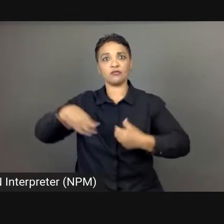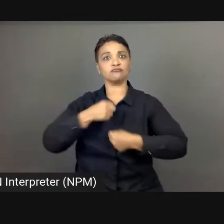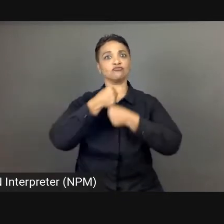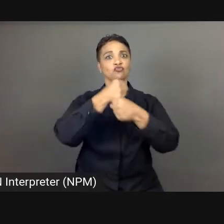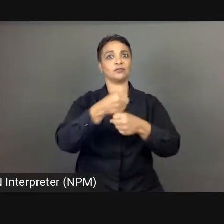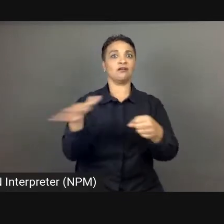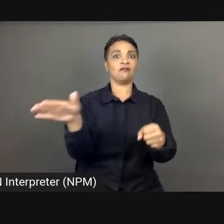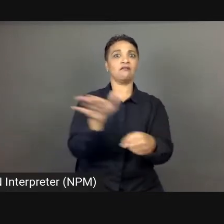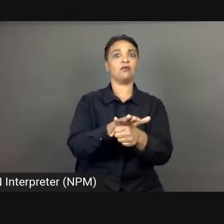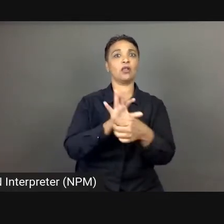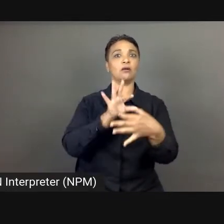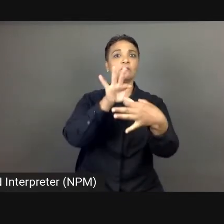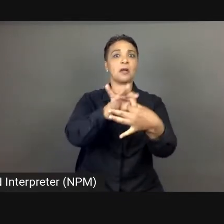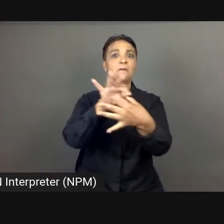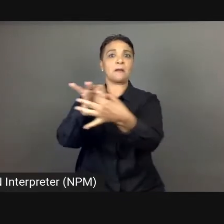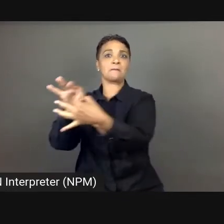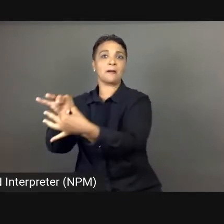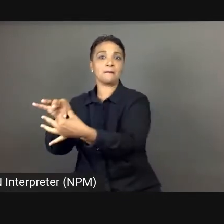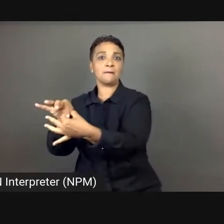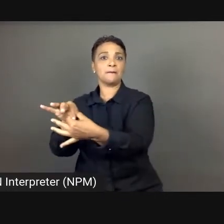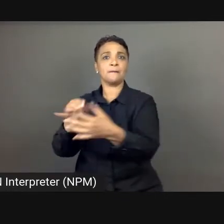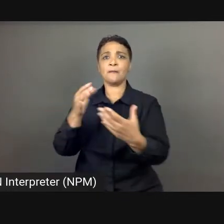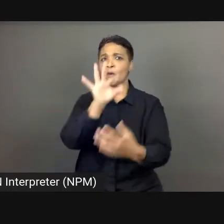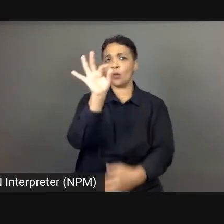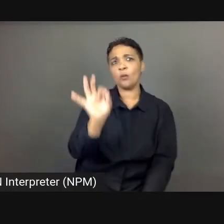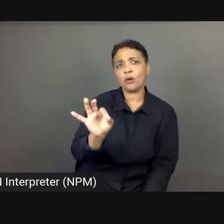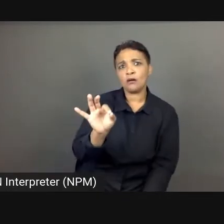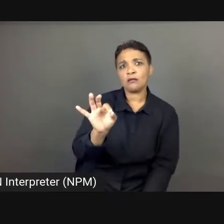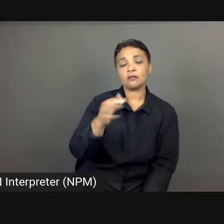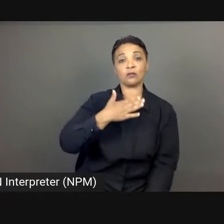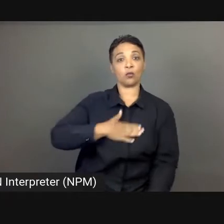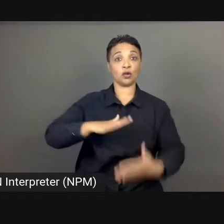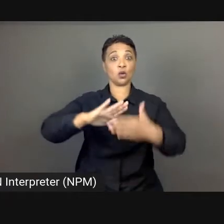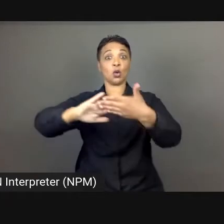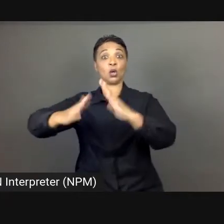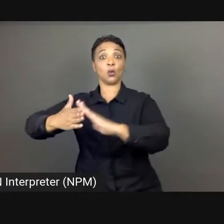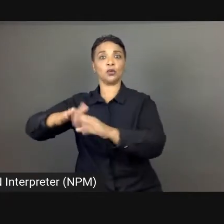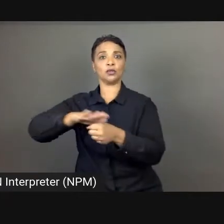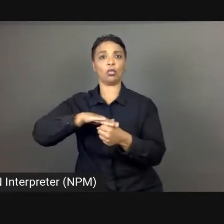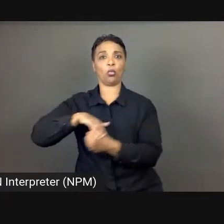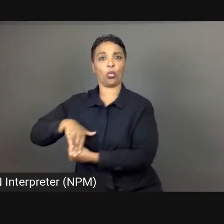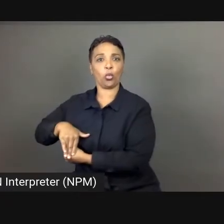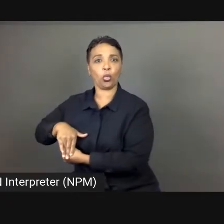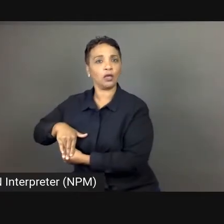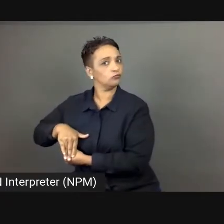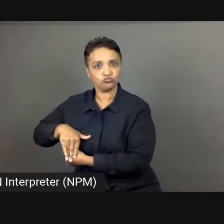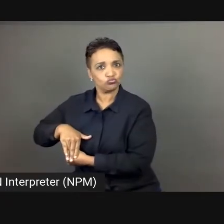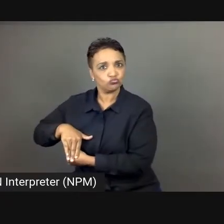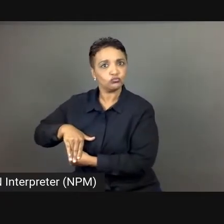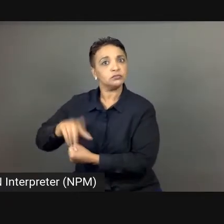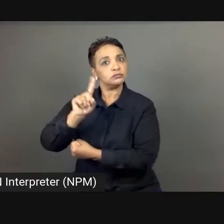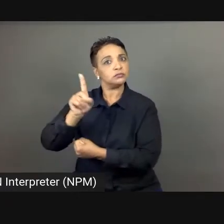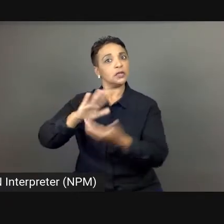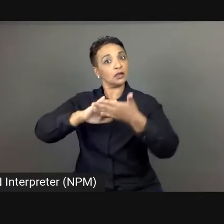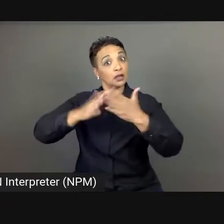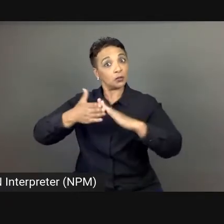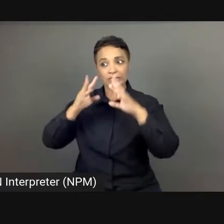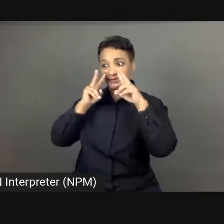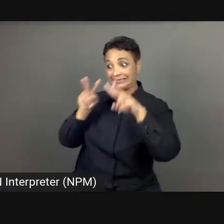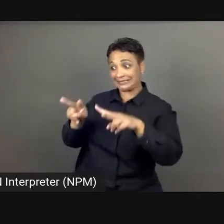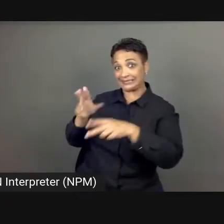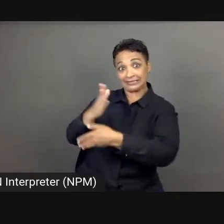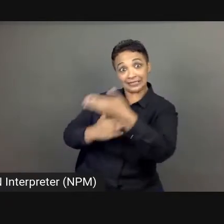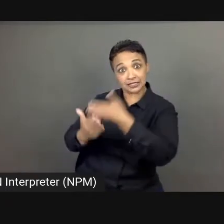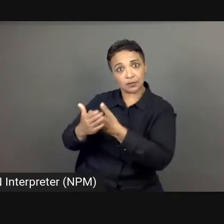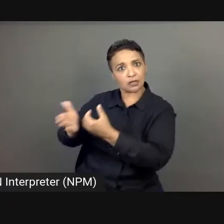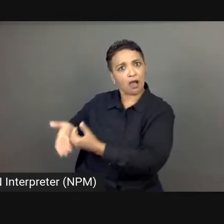we ensure that this society doesn't place us down. This society considers us as first-class citizens,